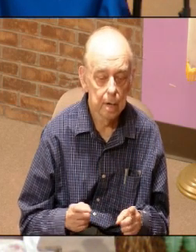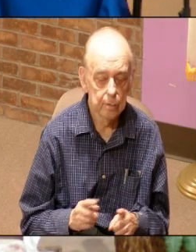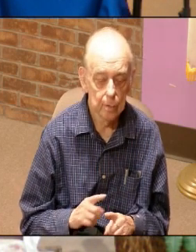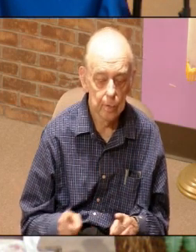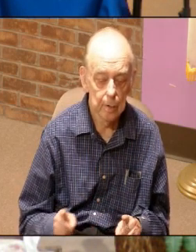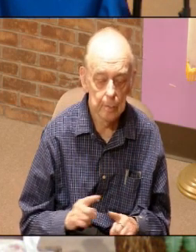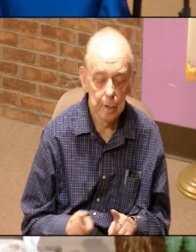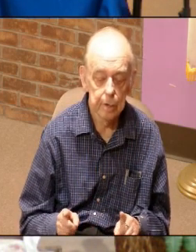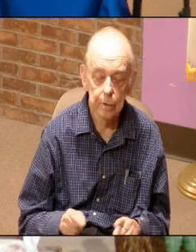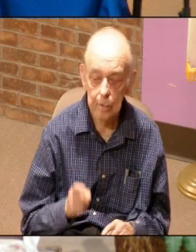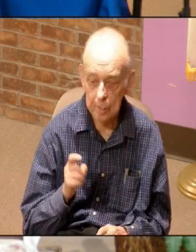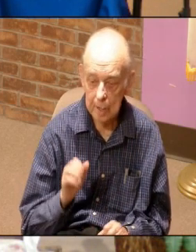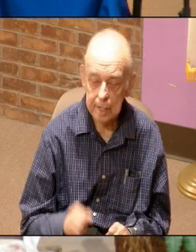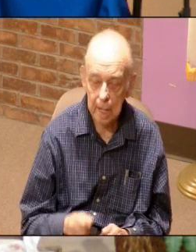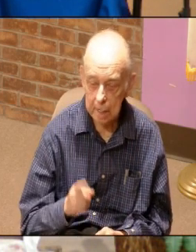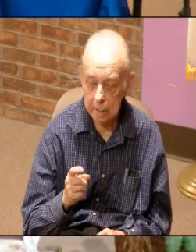you can